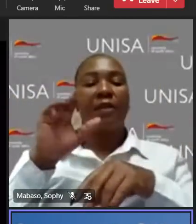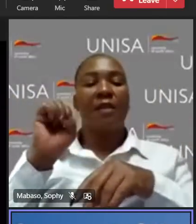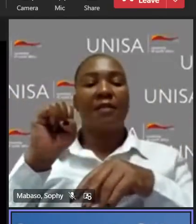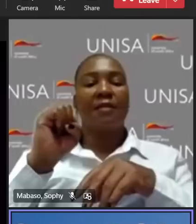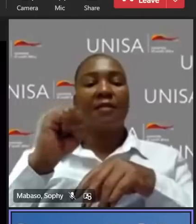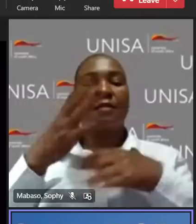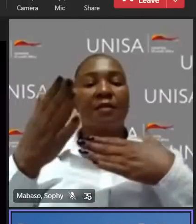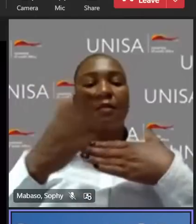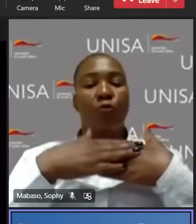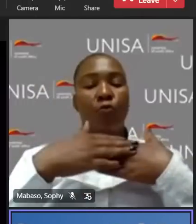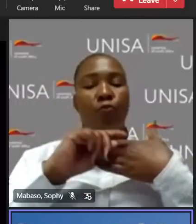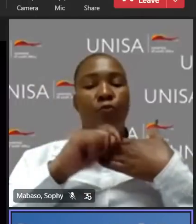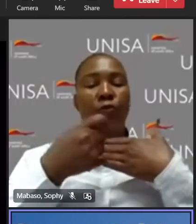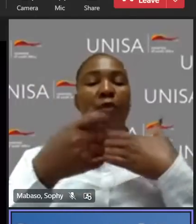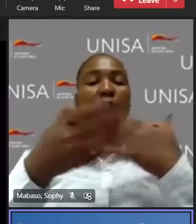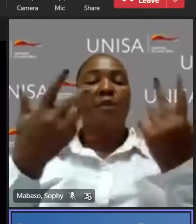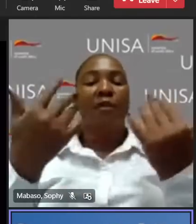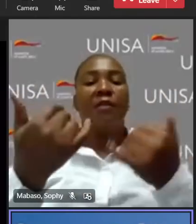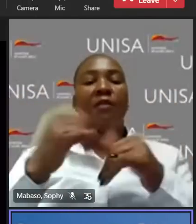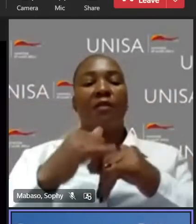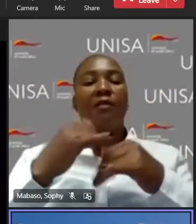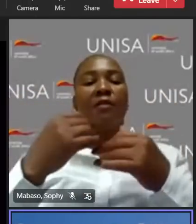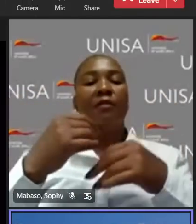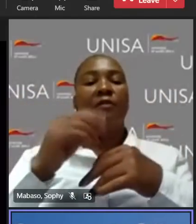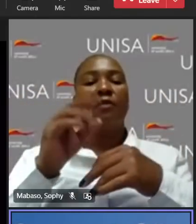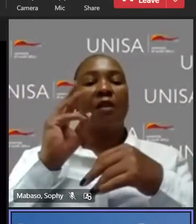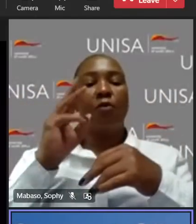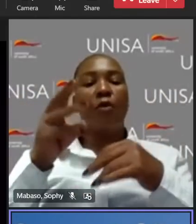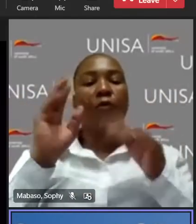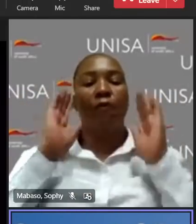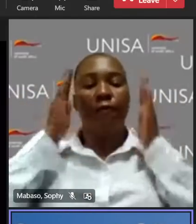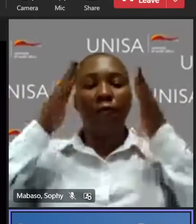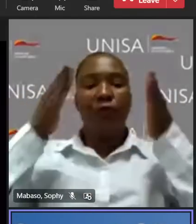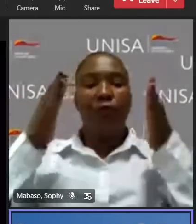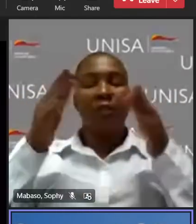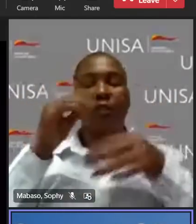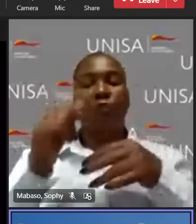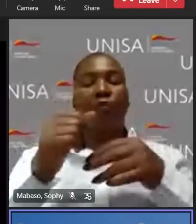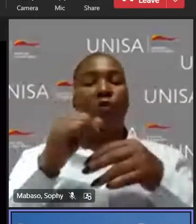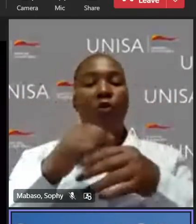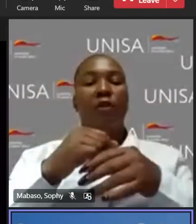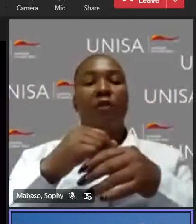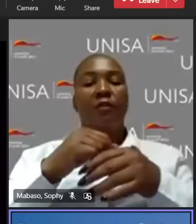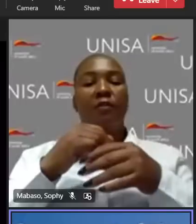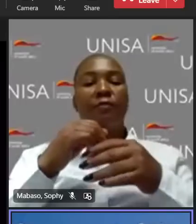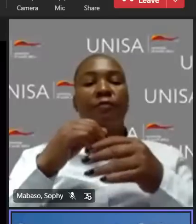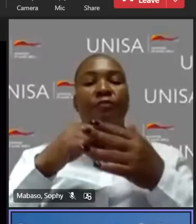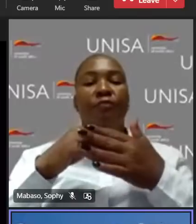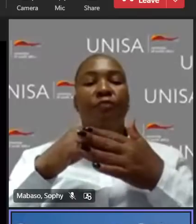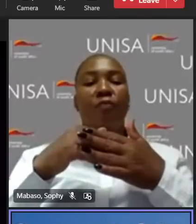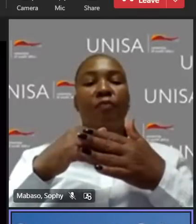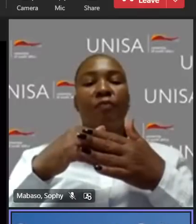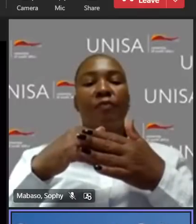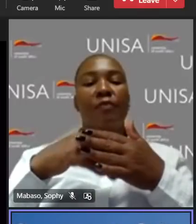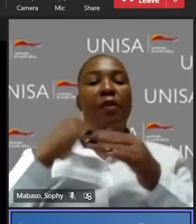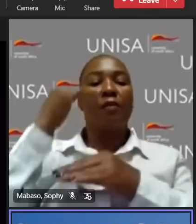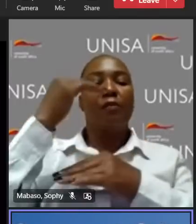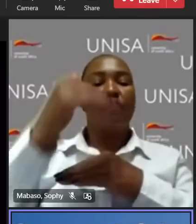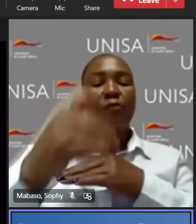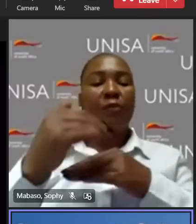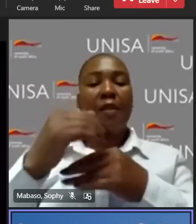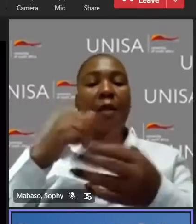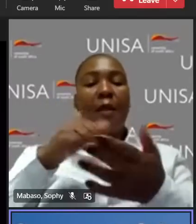are closed. So I'm going to focus more on the post applications, activities, and